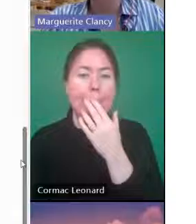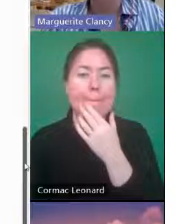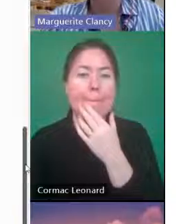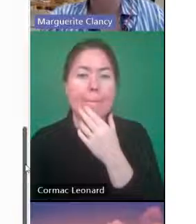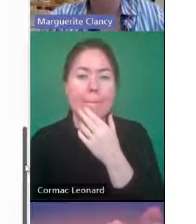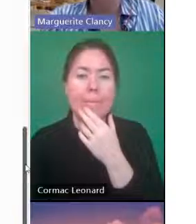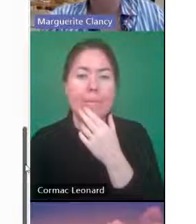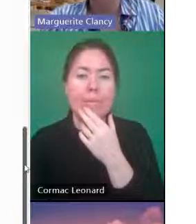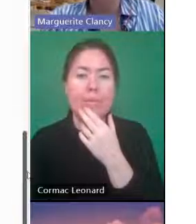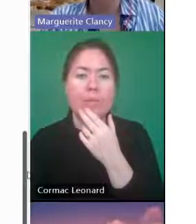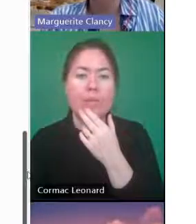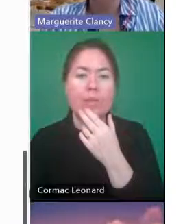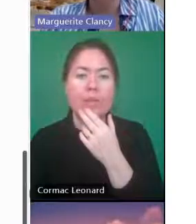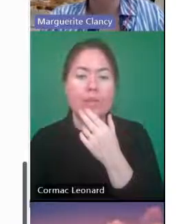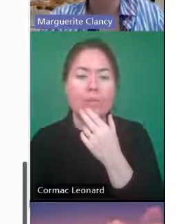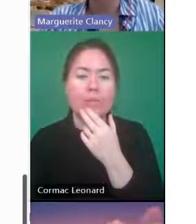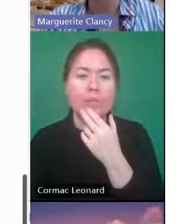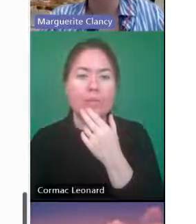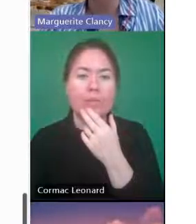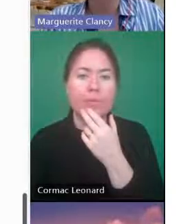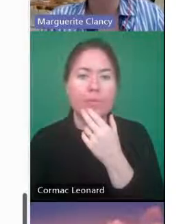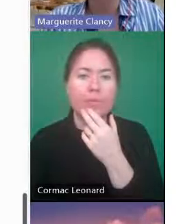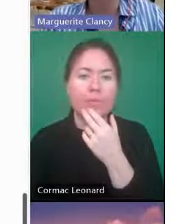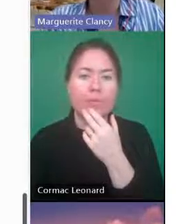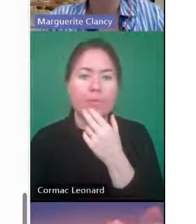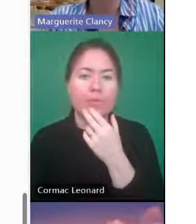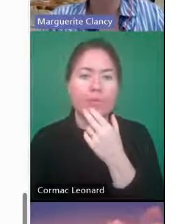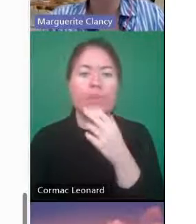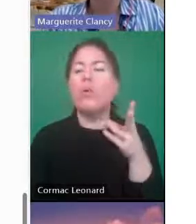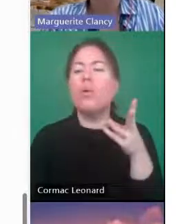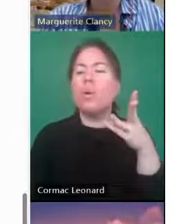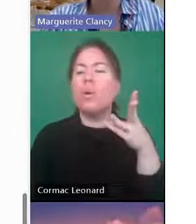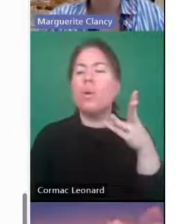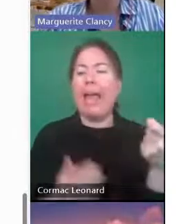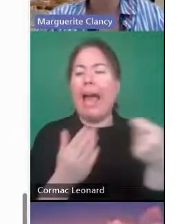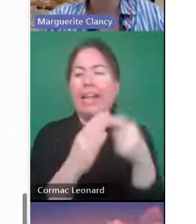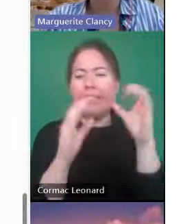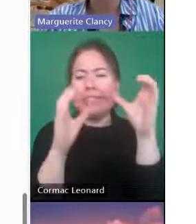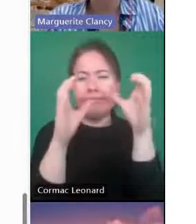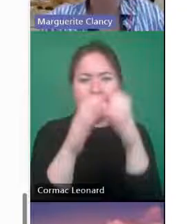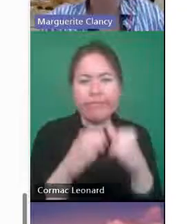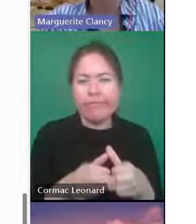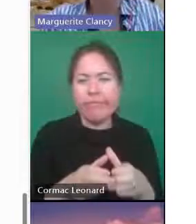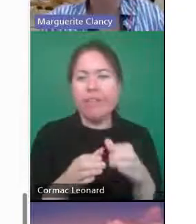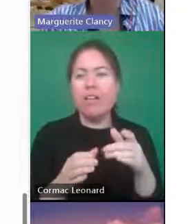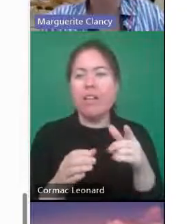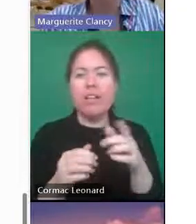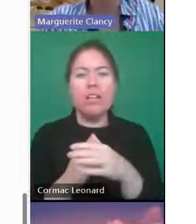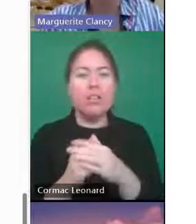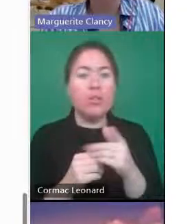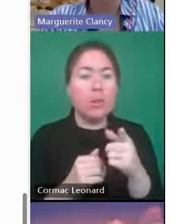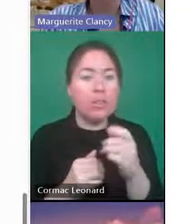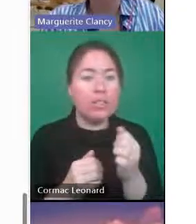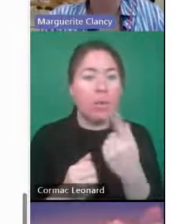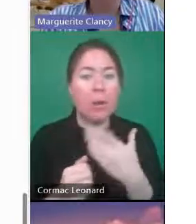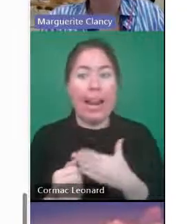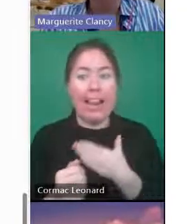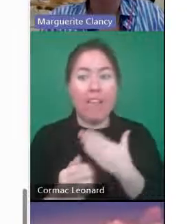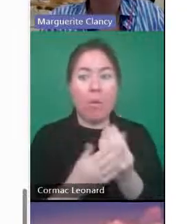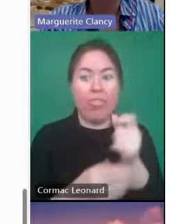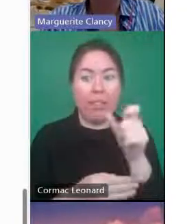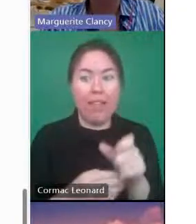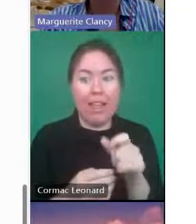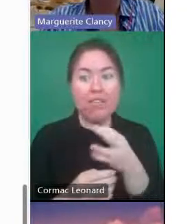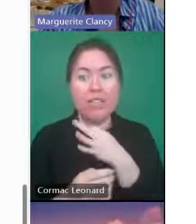time. So bear with us on classifications. Does anyone live with the adult at risk of abuse? In this